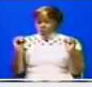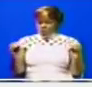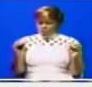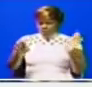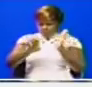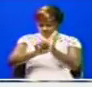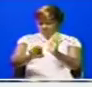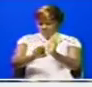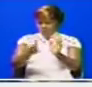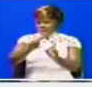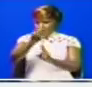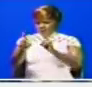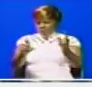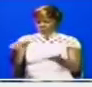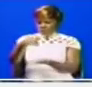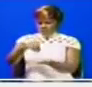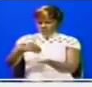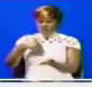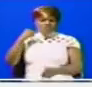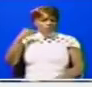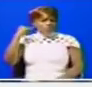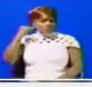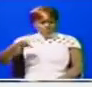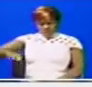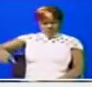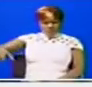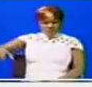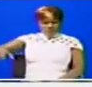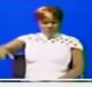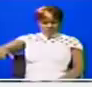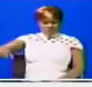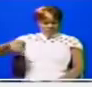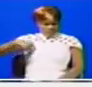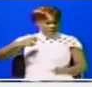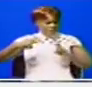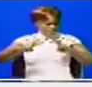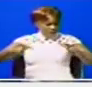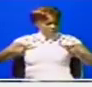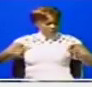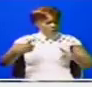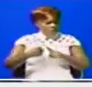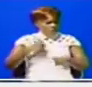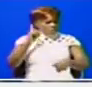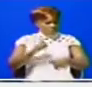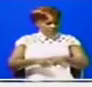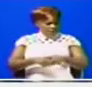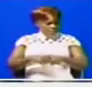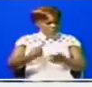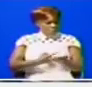For example, there is an examination center in Nakuru County, which we have been investigating since last